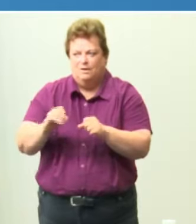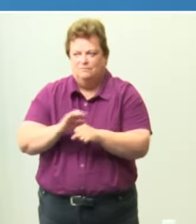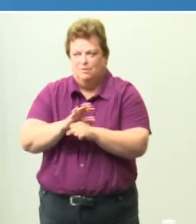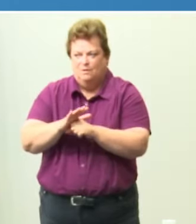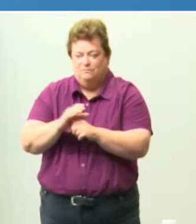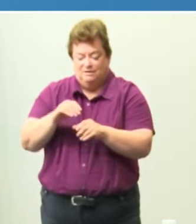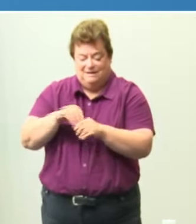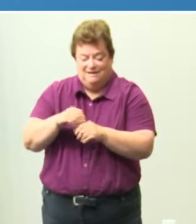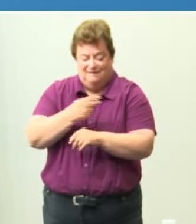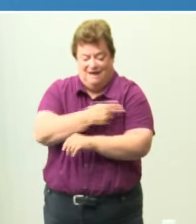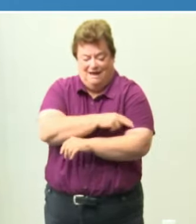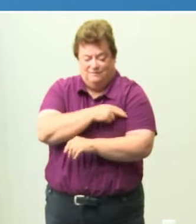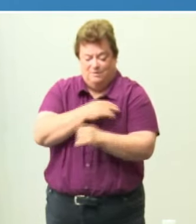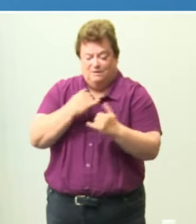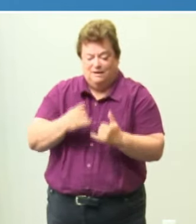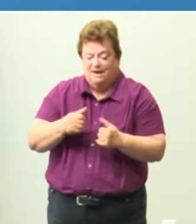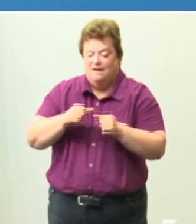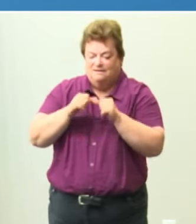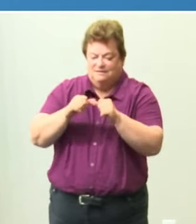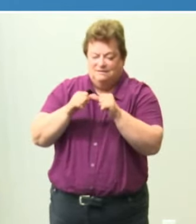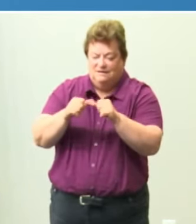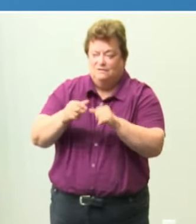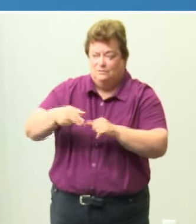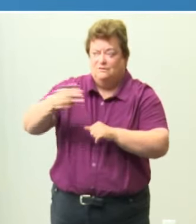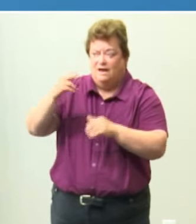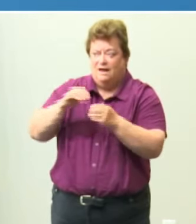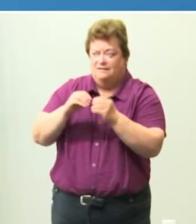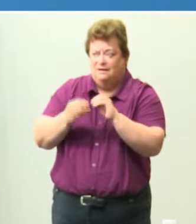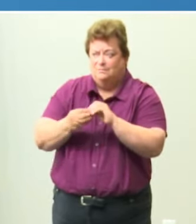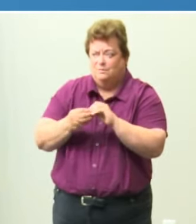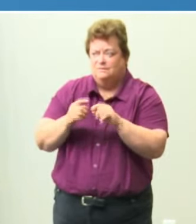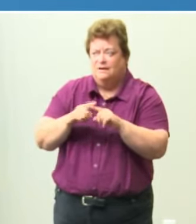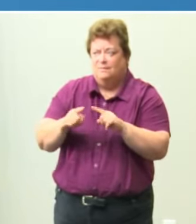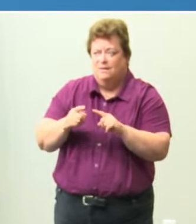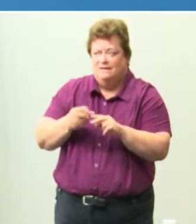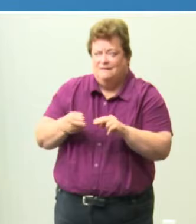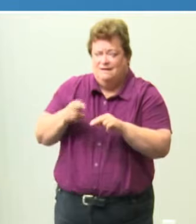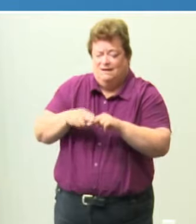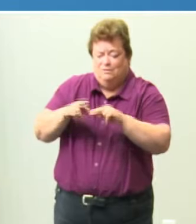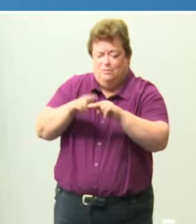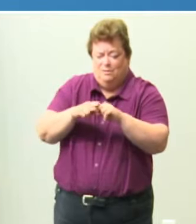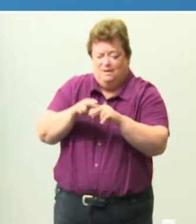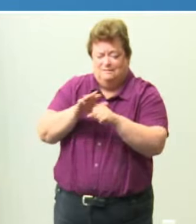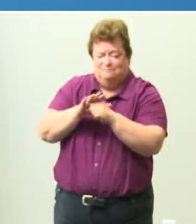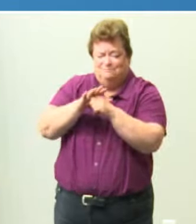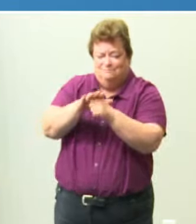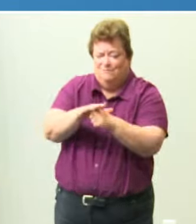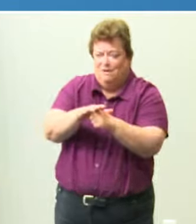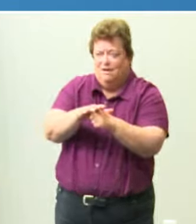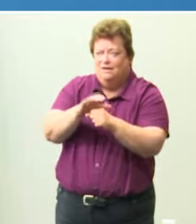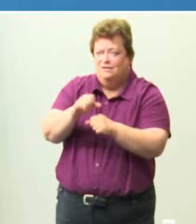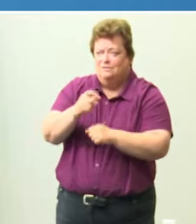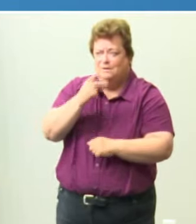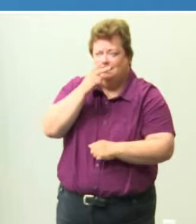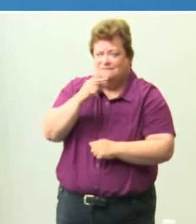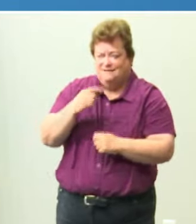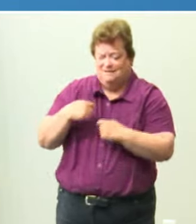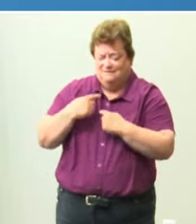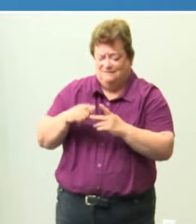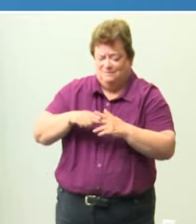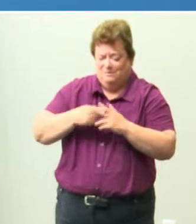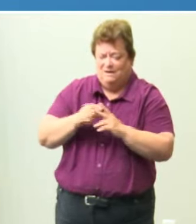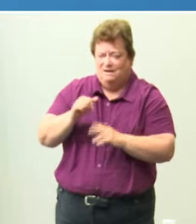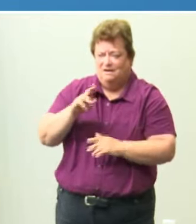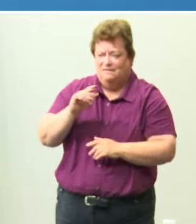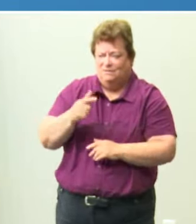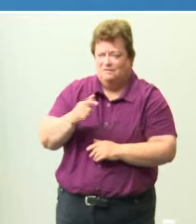hospitalized locally continues to be high, but the increase slowed over the past week. You can see that since the beginning of